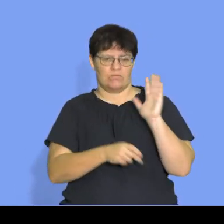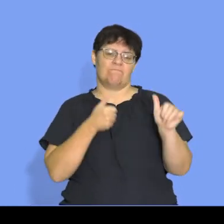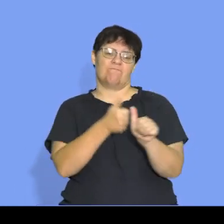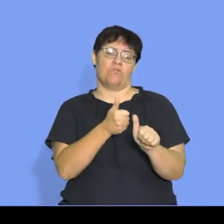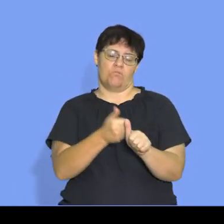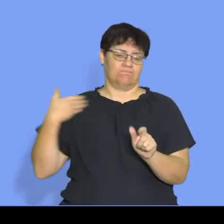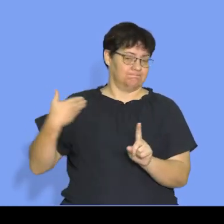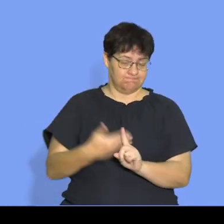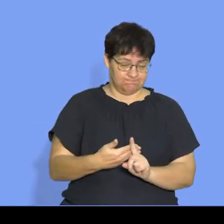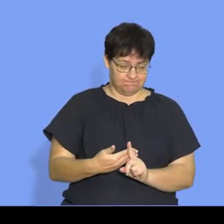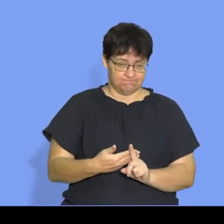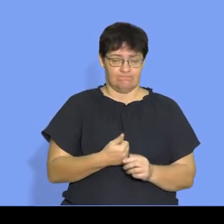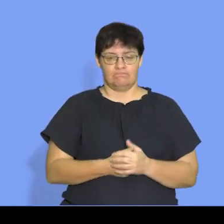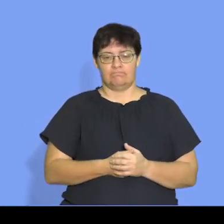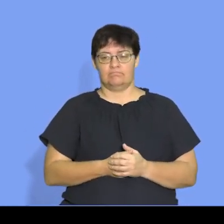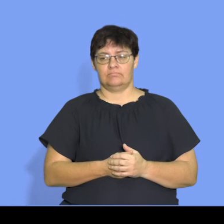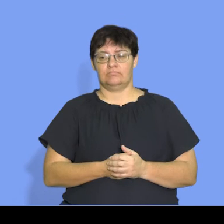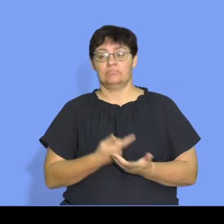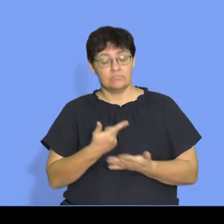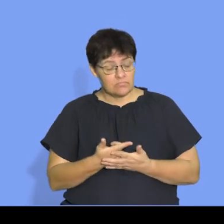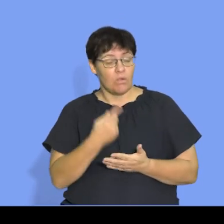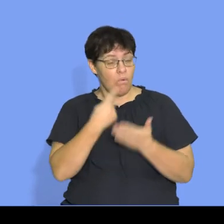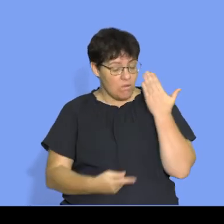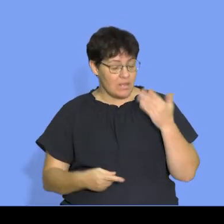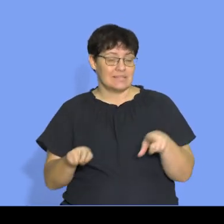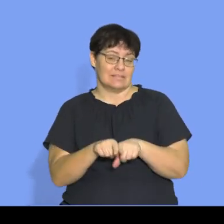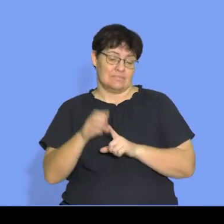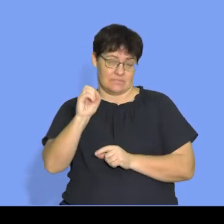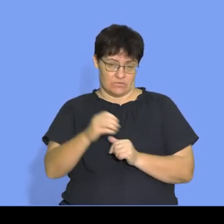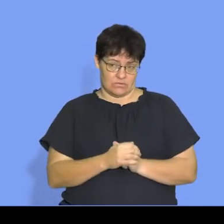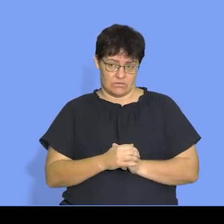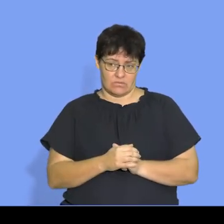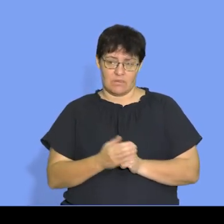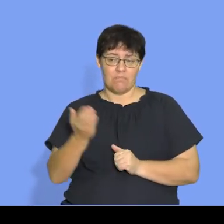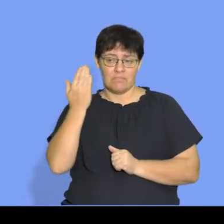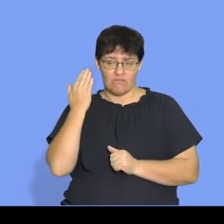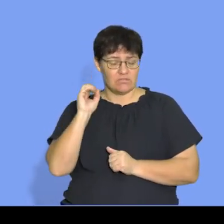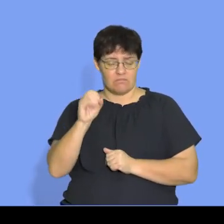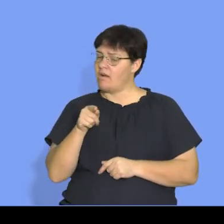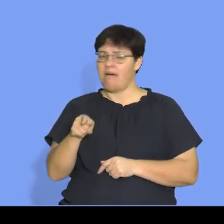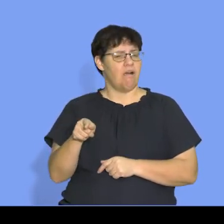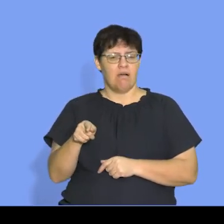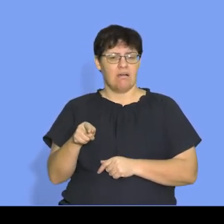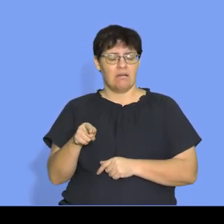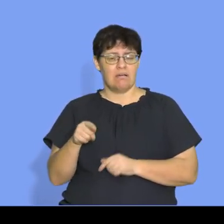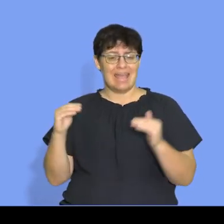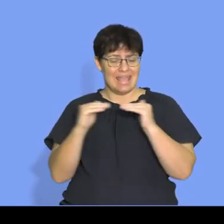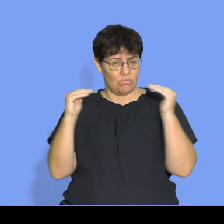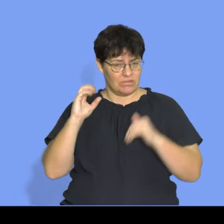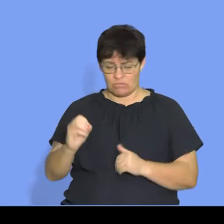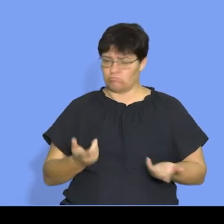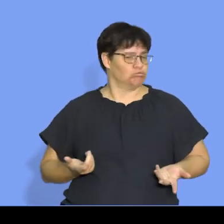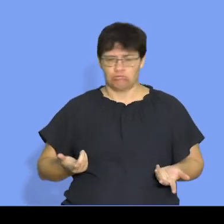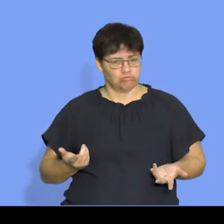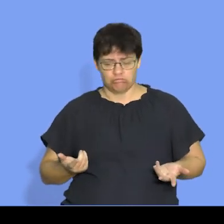but only if it is equal to 0. So my previous two examples, it was not equal to 0. This is a